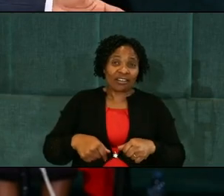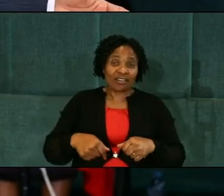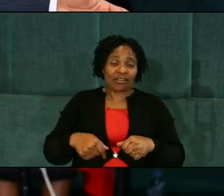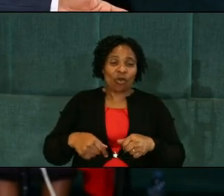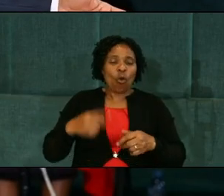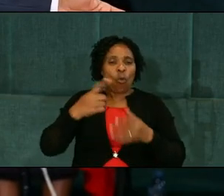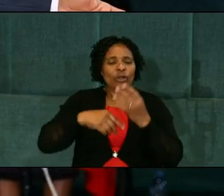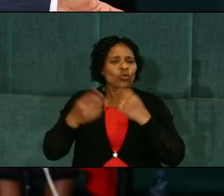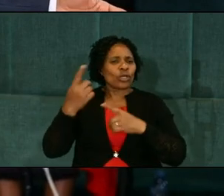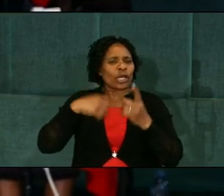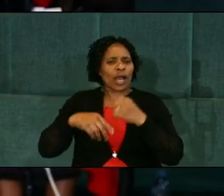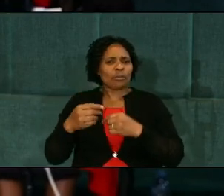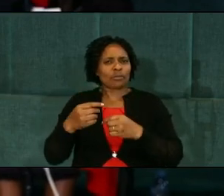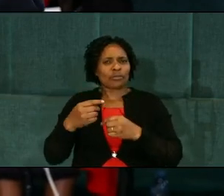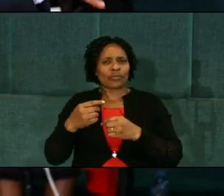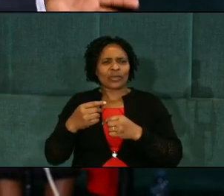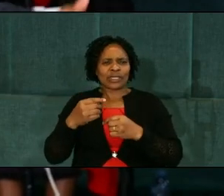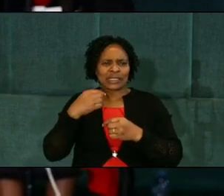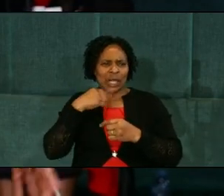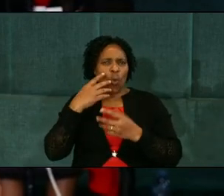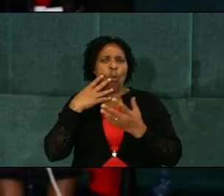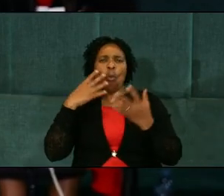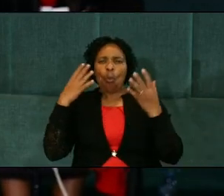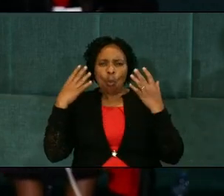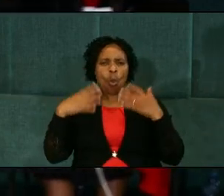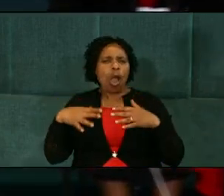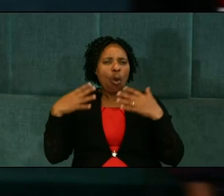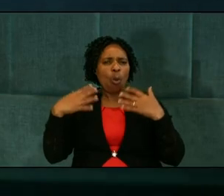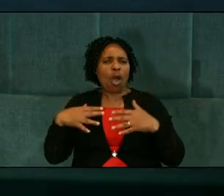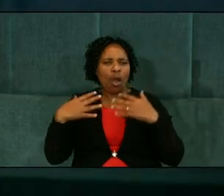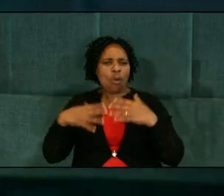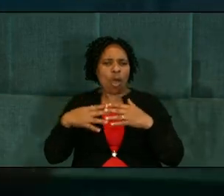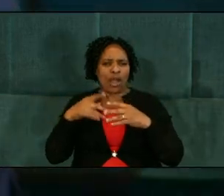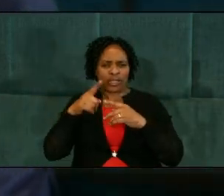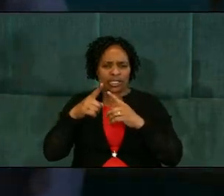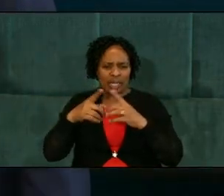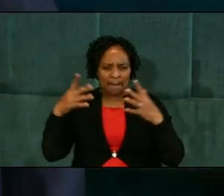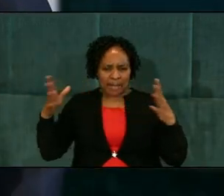we have become, they say, what in the world?